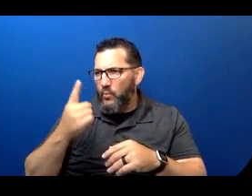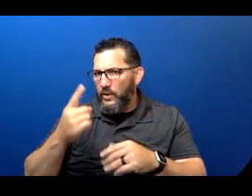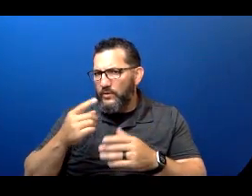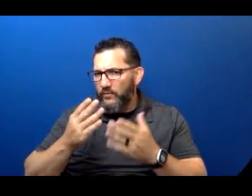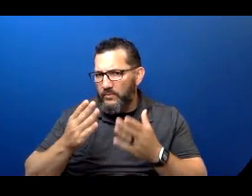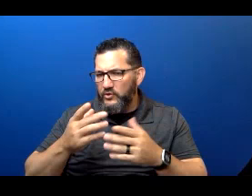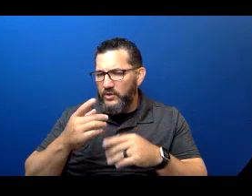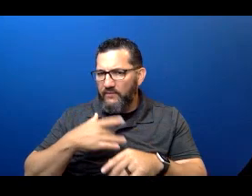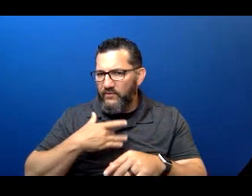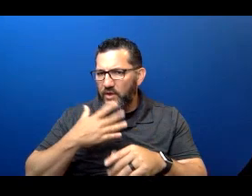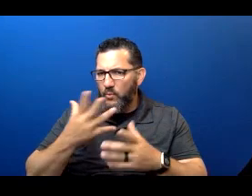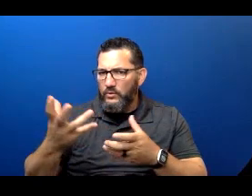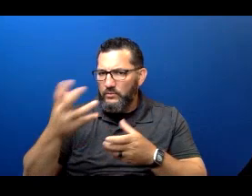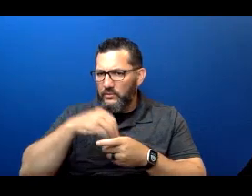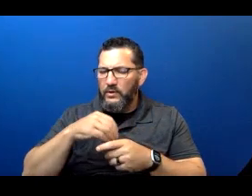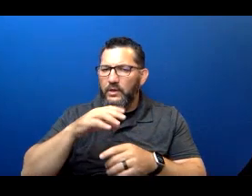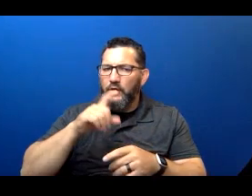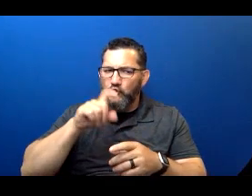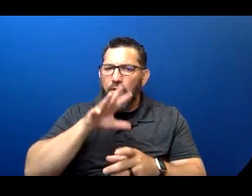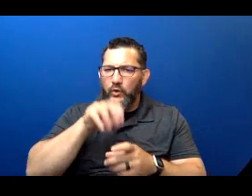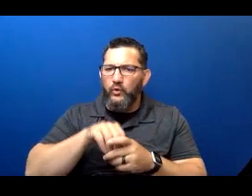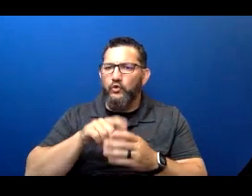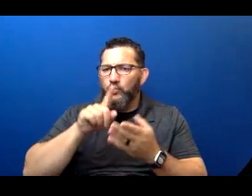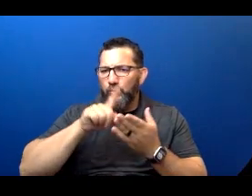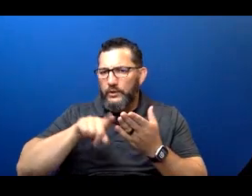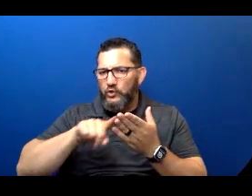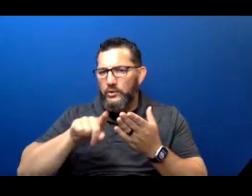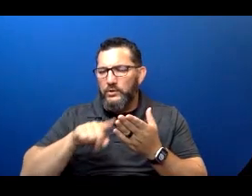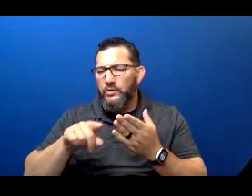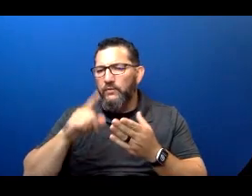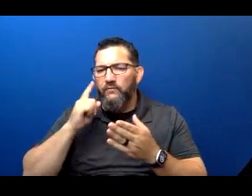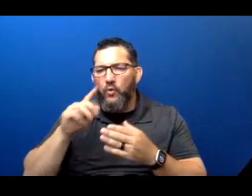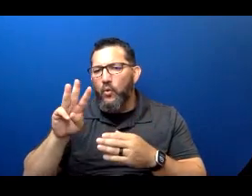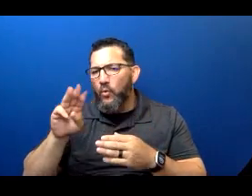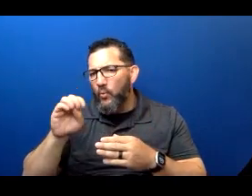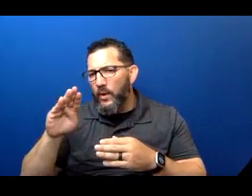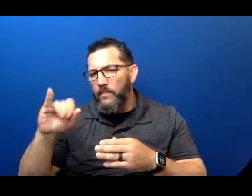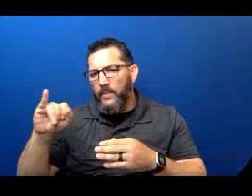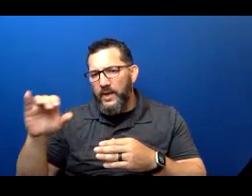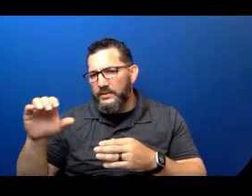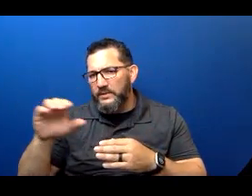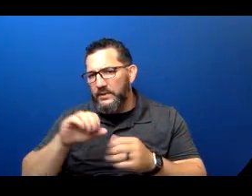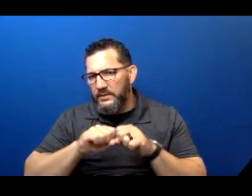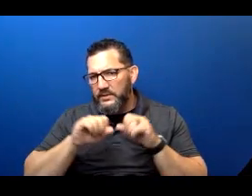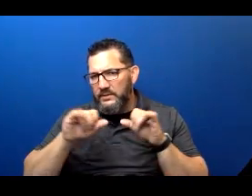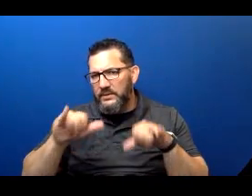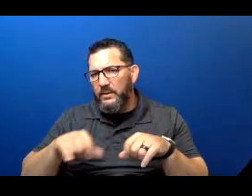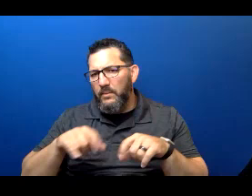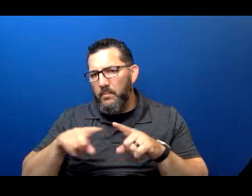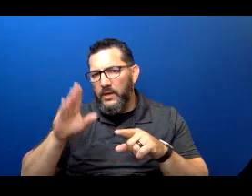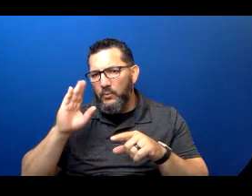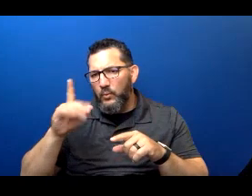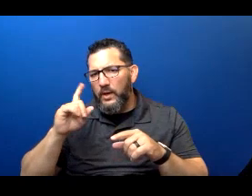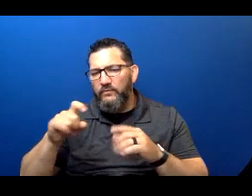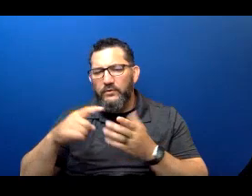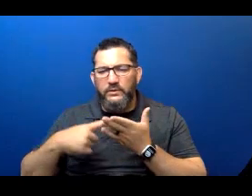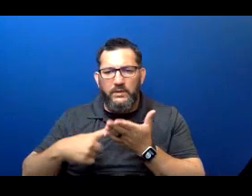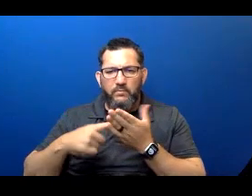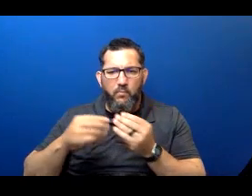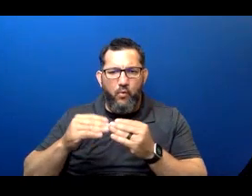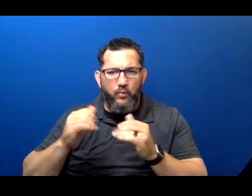that, research centers be included into the WebIC system. But I feel like I will probably have to talk a little bit more to